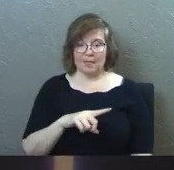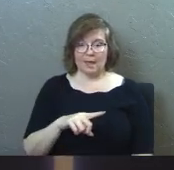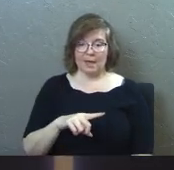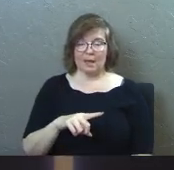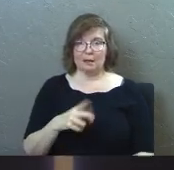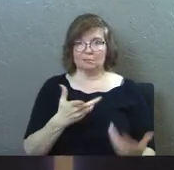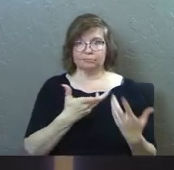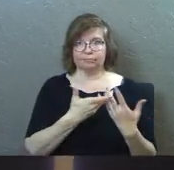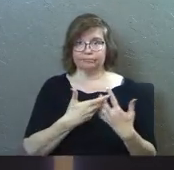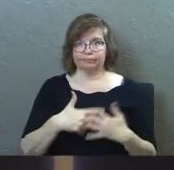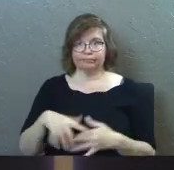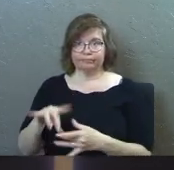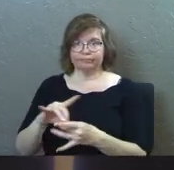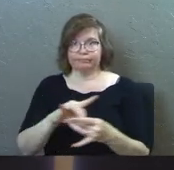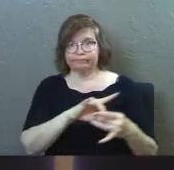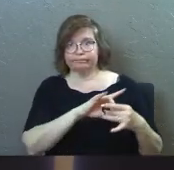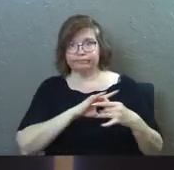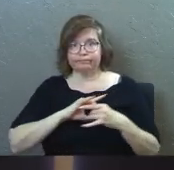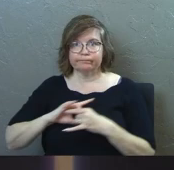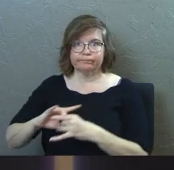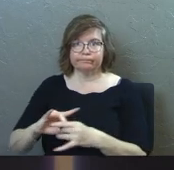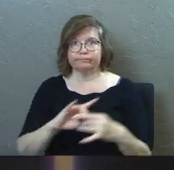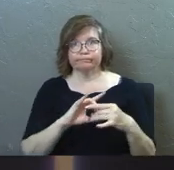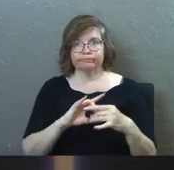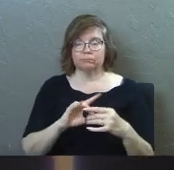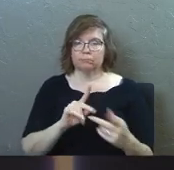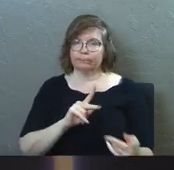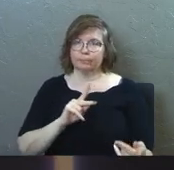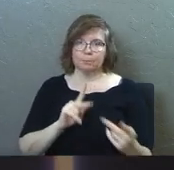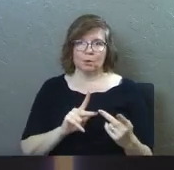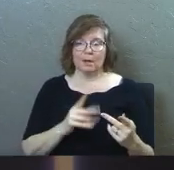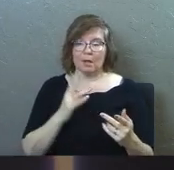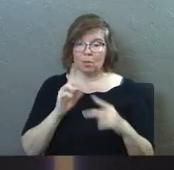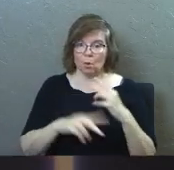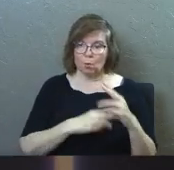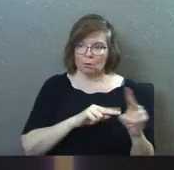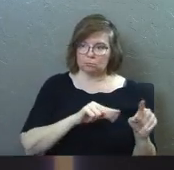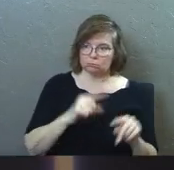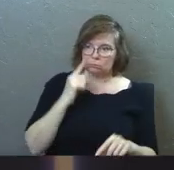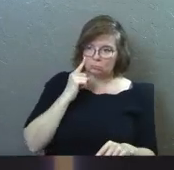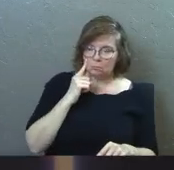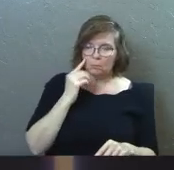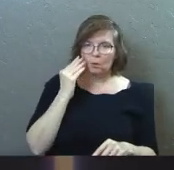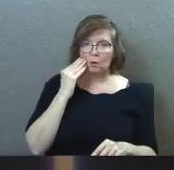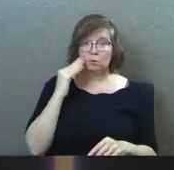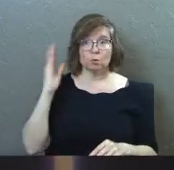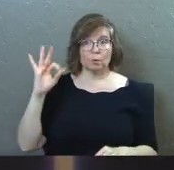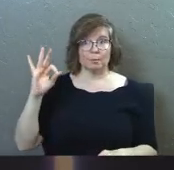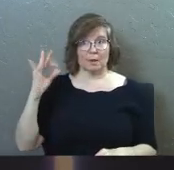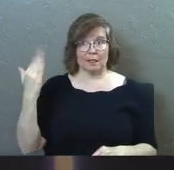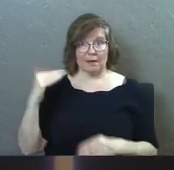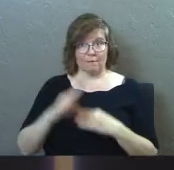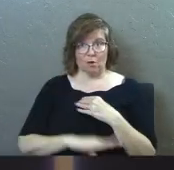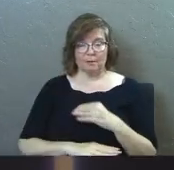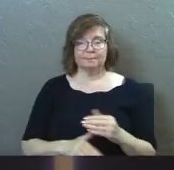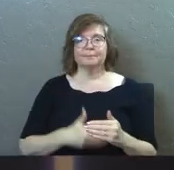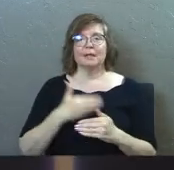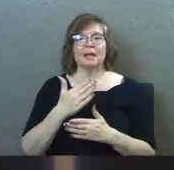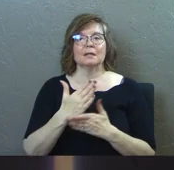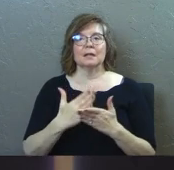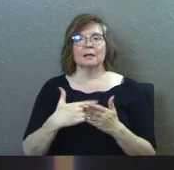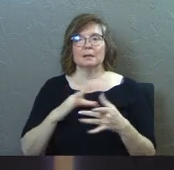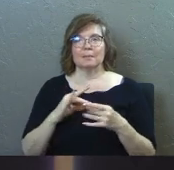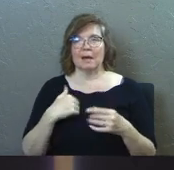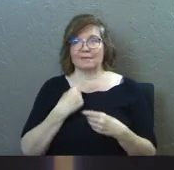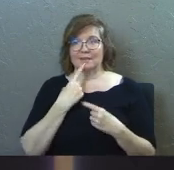would be one in such perfect unity and that the world would know. So we preached that last fall. The next section of this